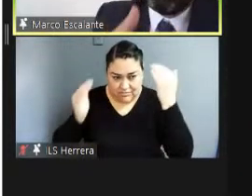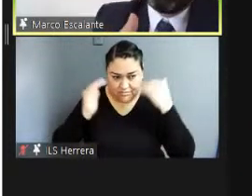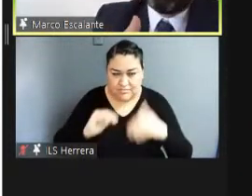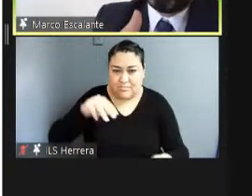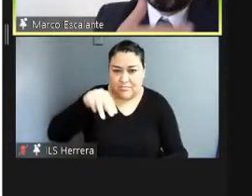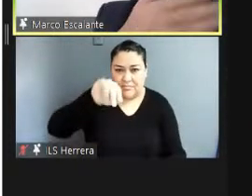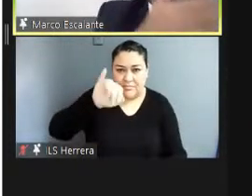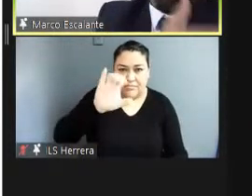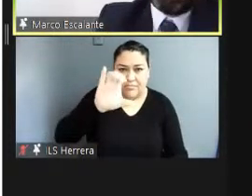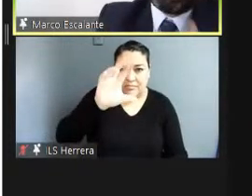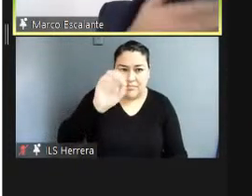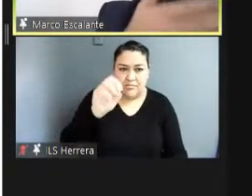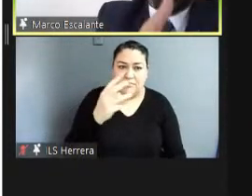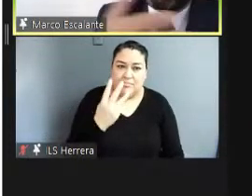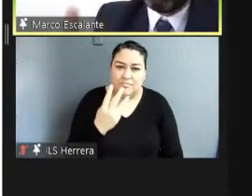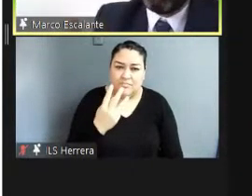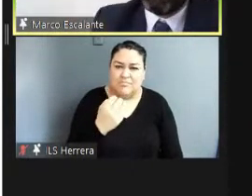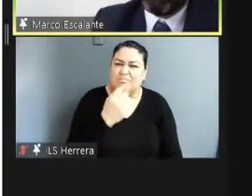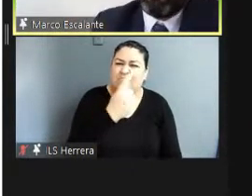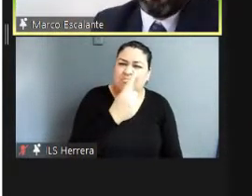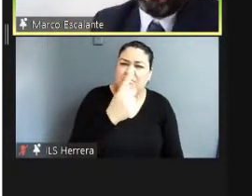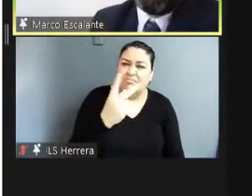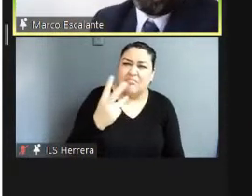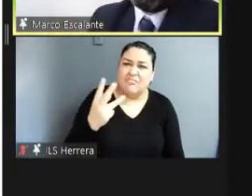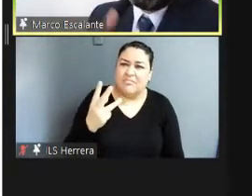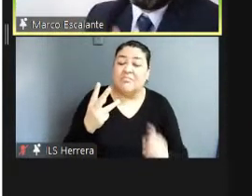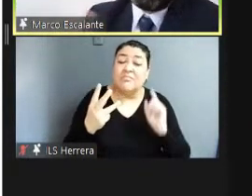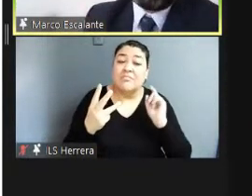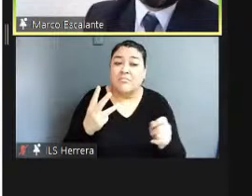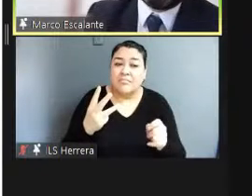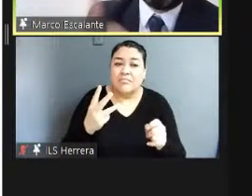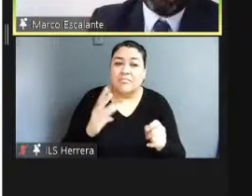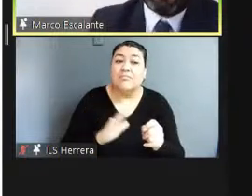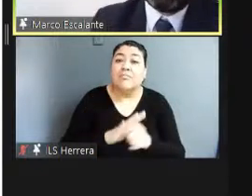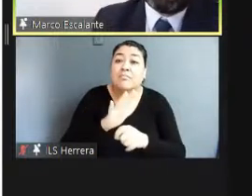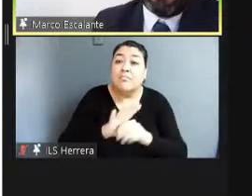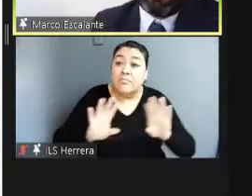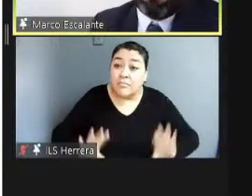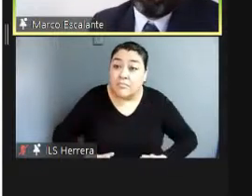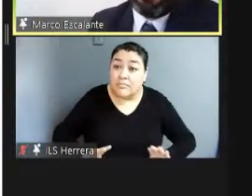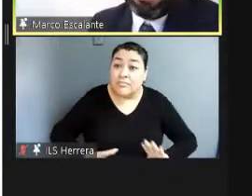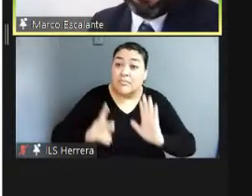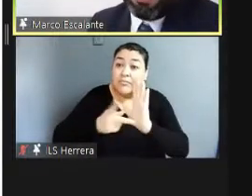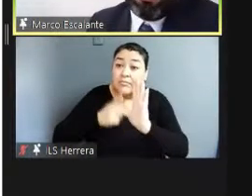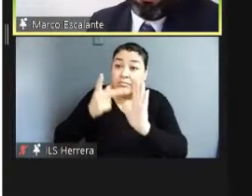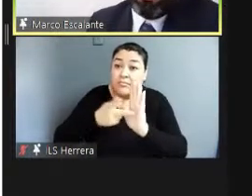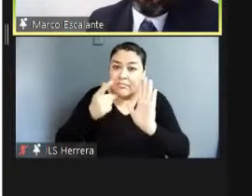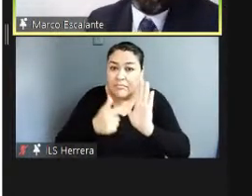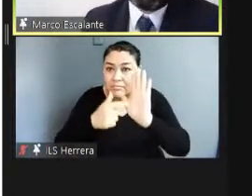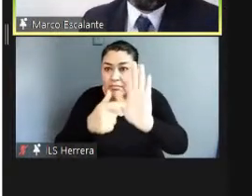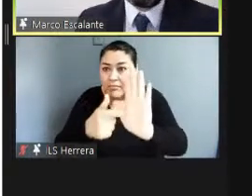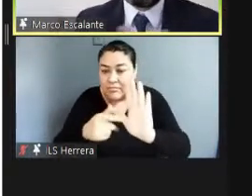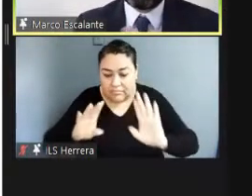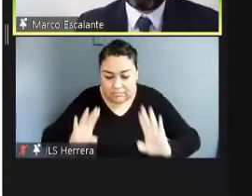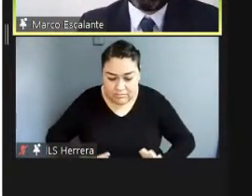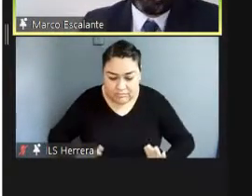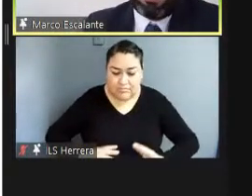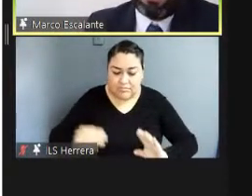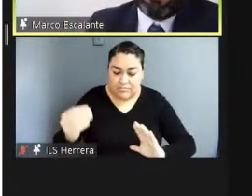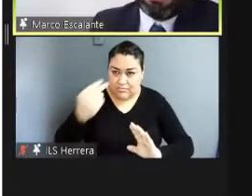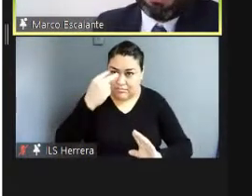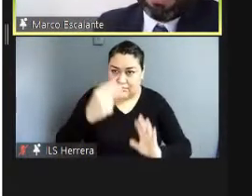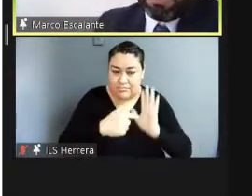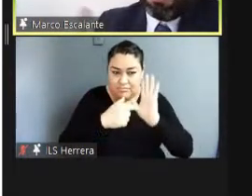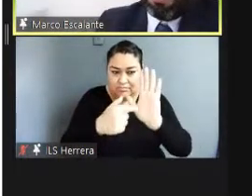2, microbiology lab number 3. These numbers show the number that the competency